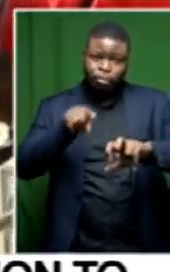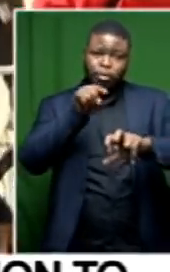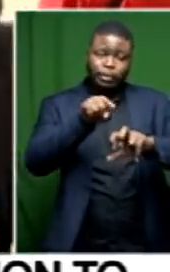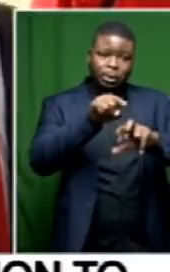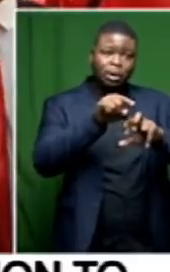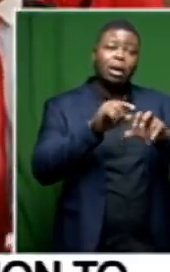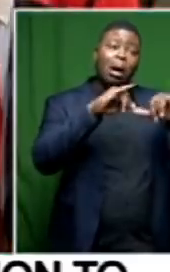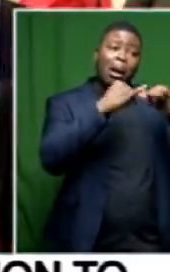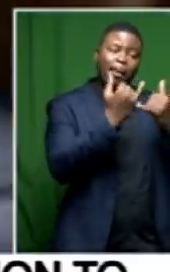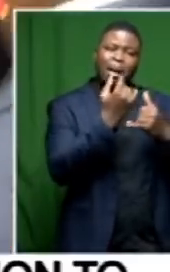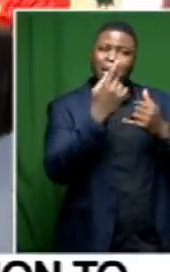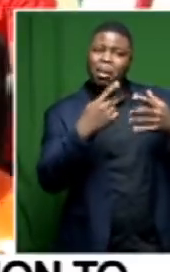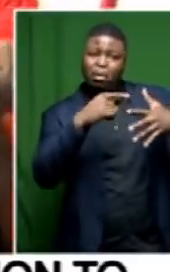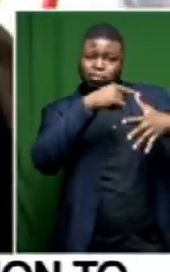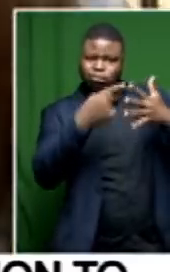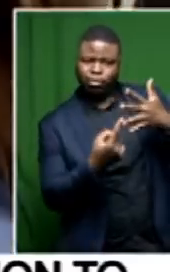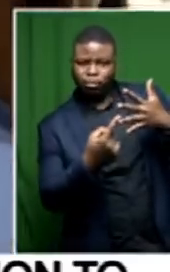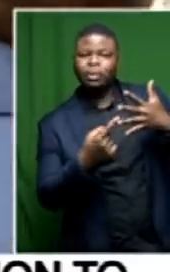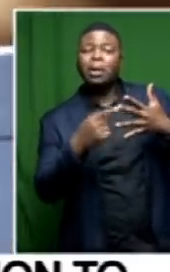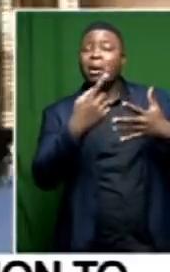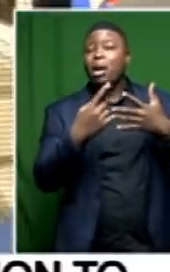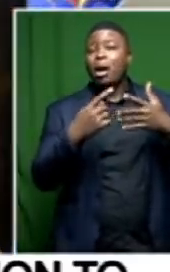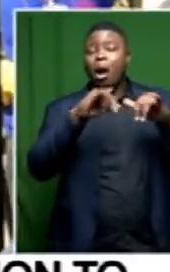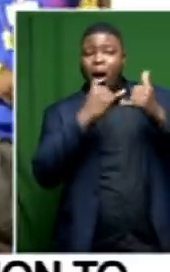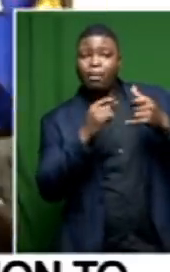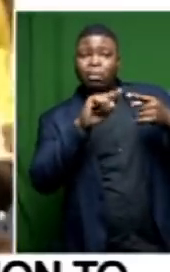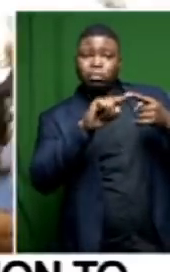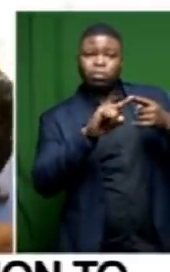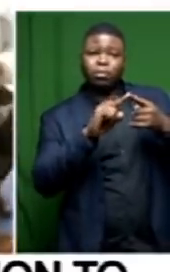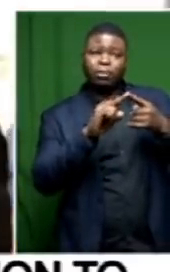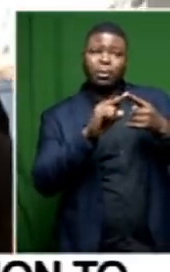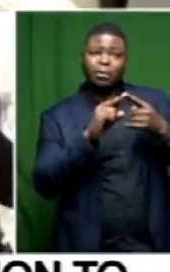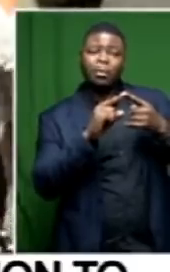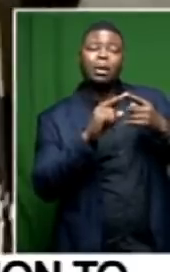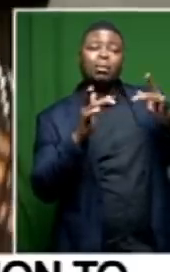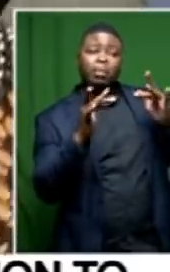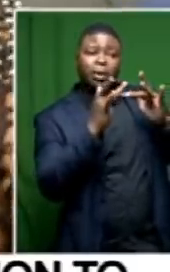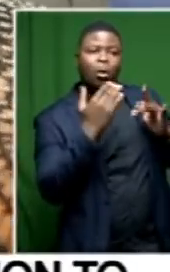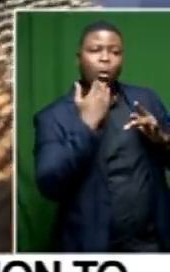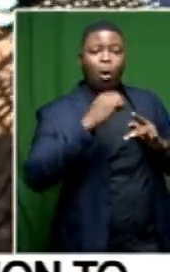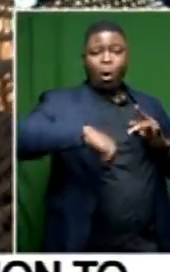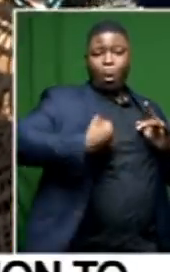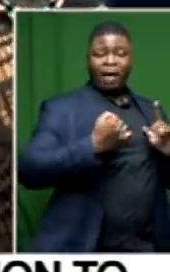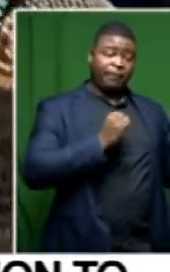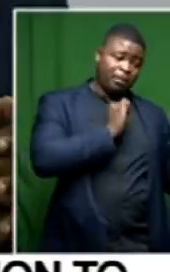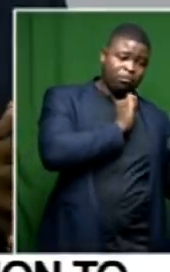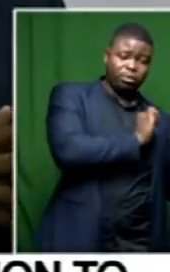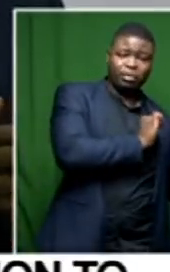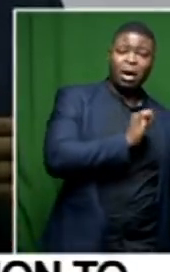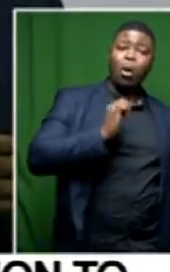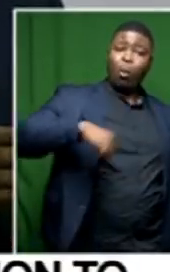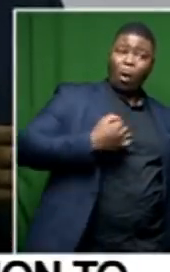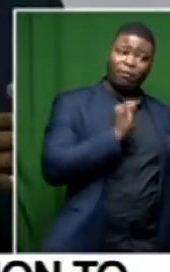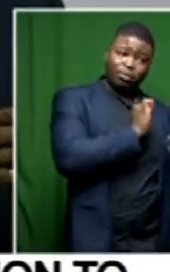include an entity that is linked to the wife of the former minister. So what does that mean